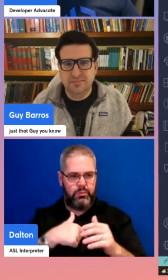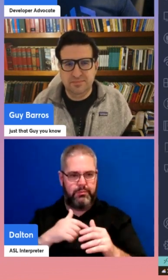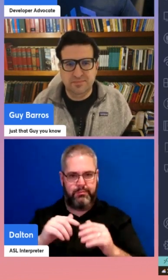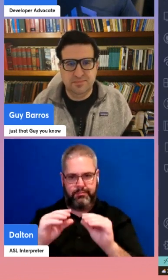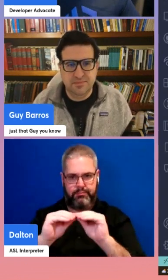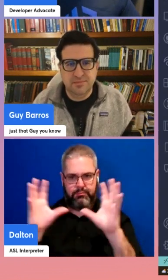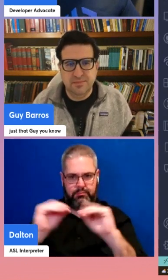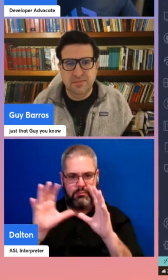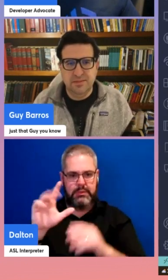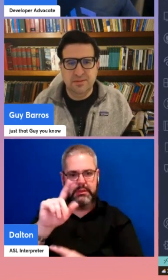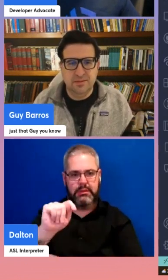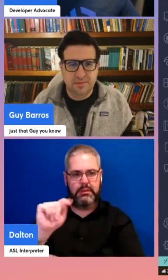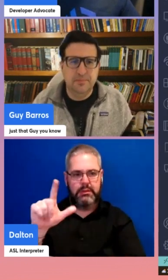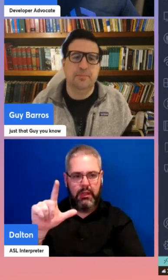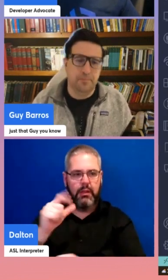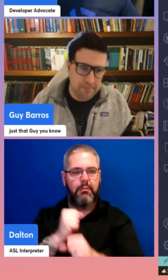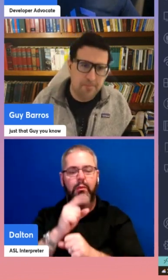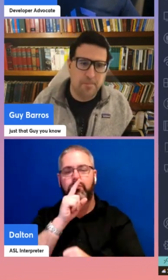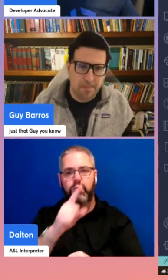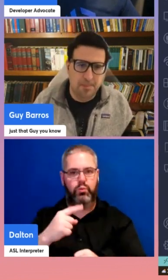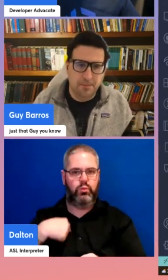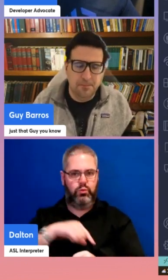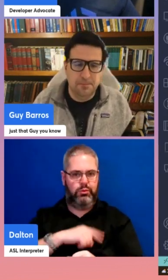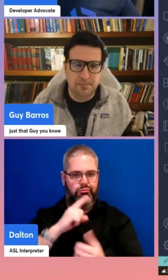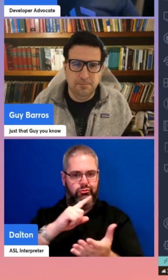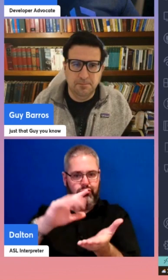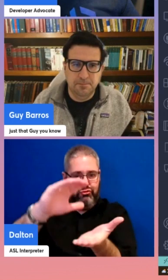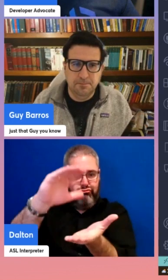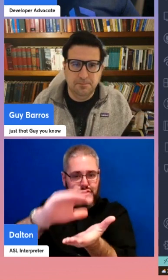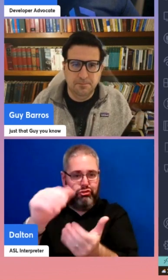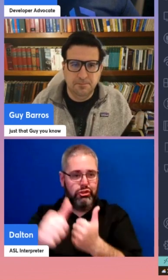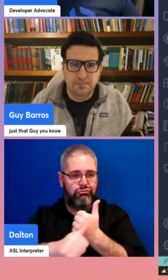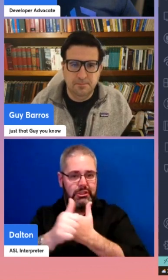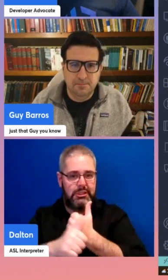TTL, so we can actually sort of reduce risk by